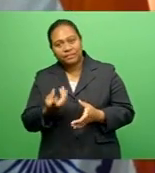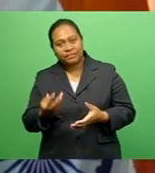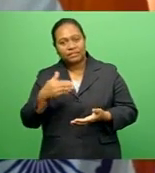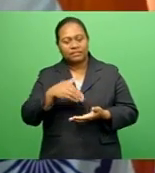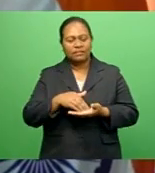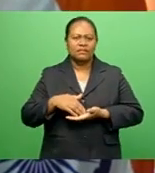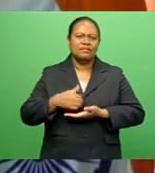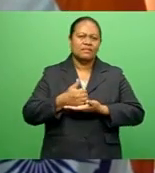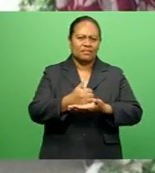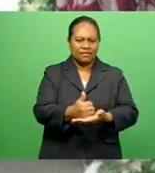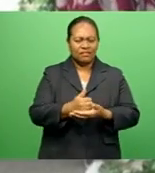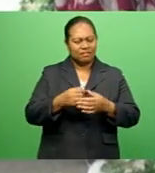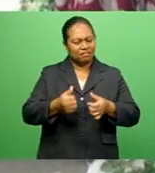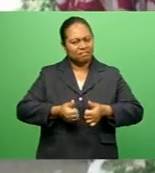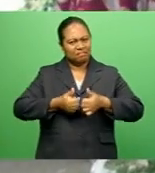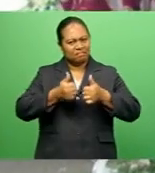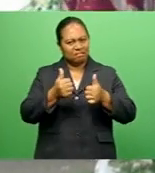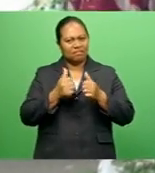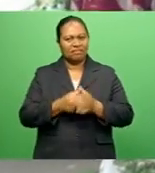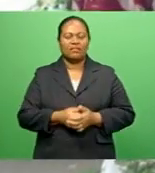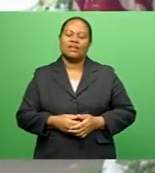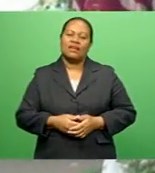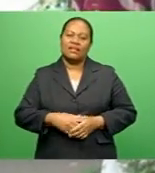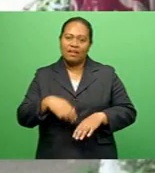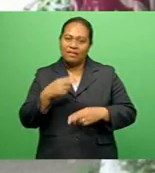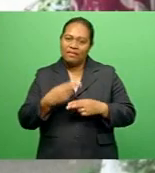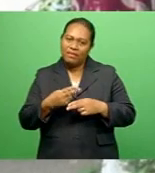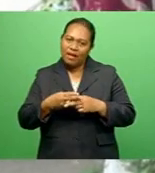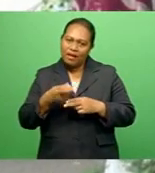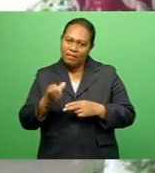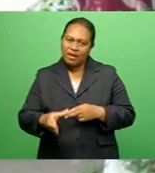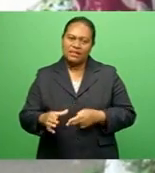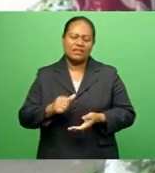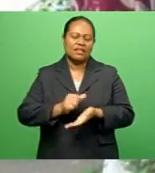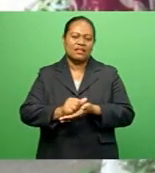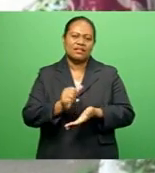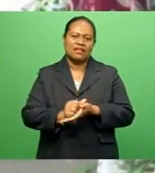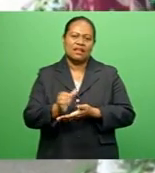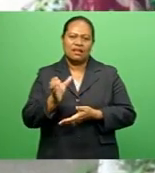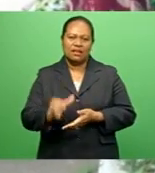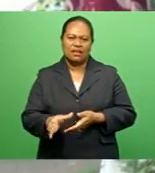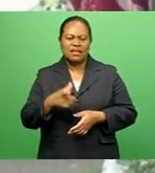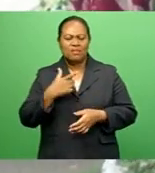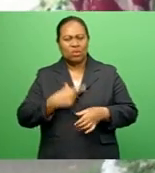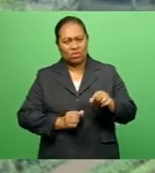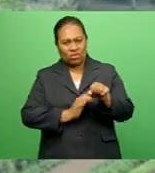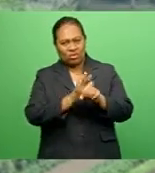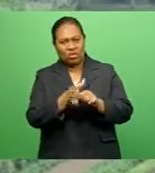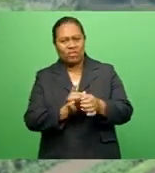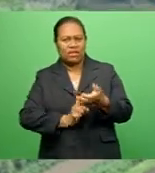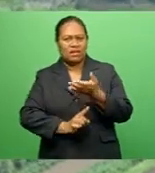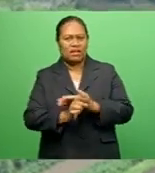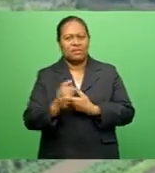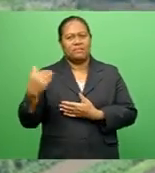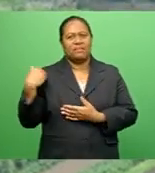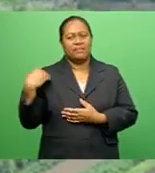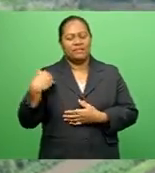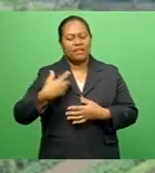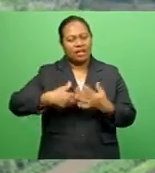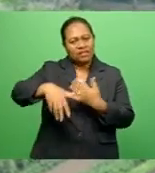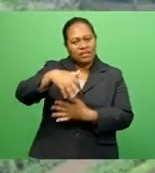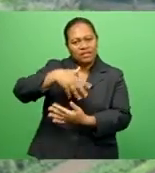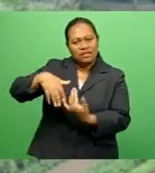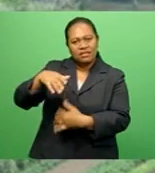assistance is timely considering the plight of farmers and vendors who felt the brunt of the pandemic and recent tropical cyclones Siasa